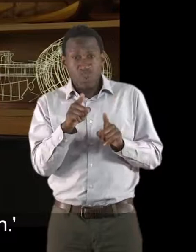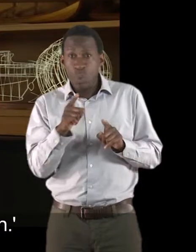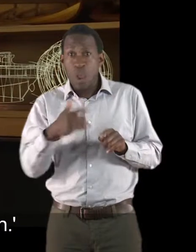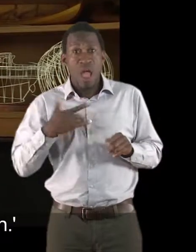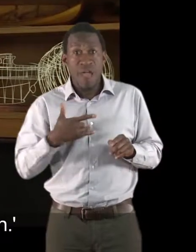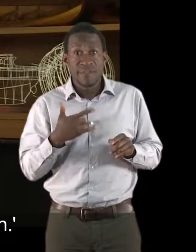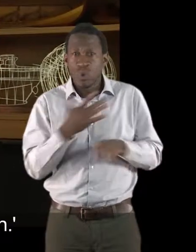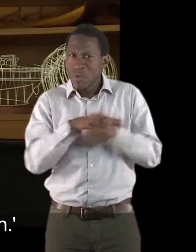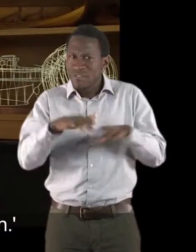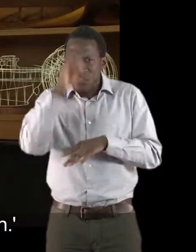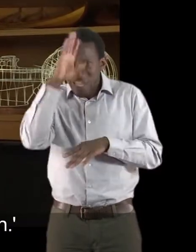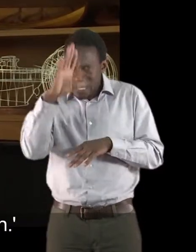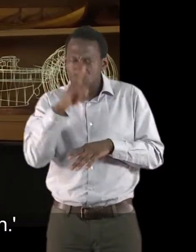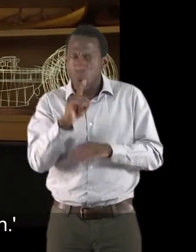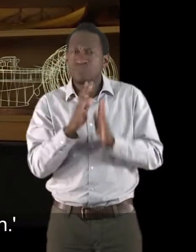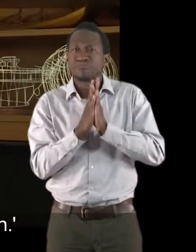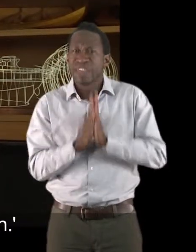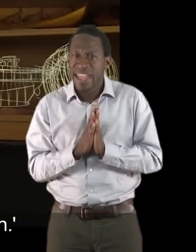So I said, yes, matron.